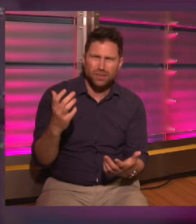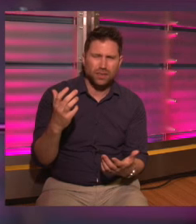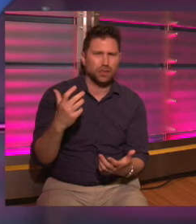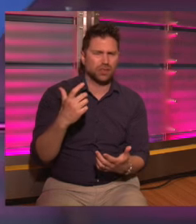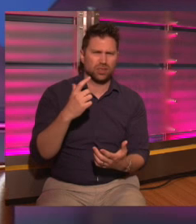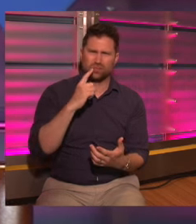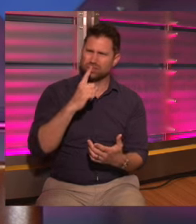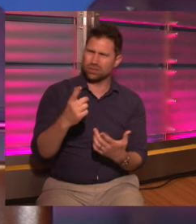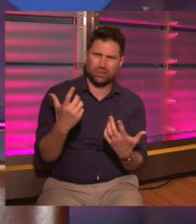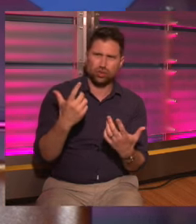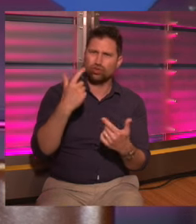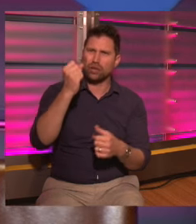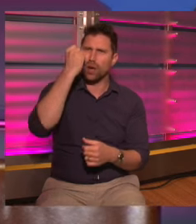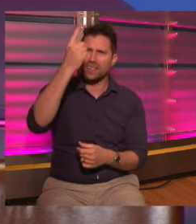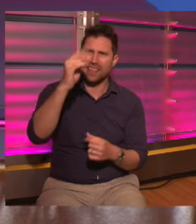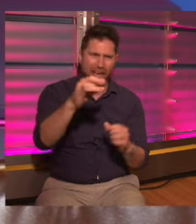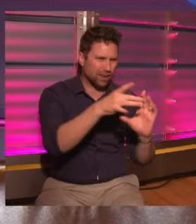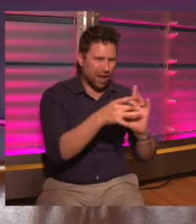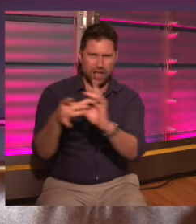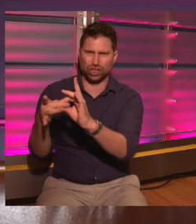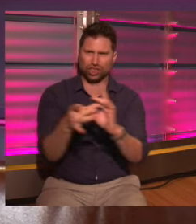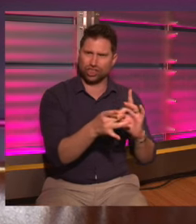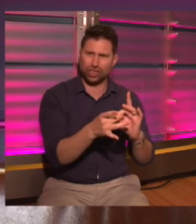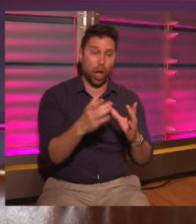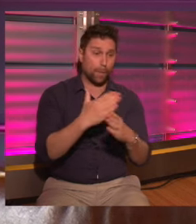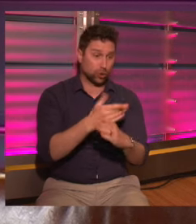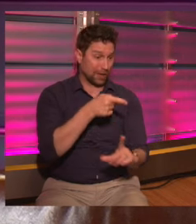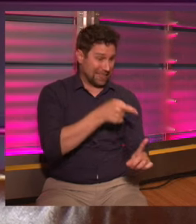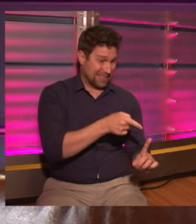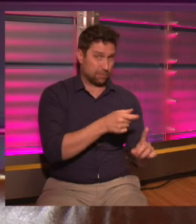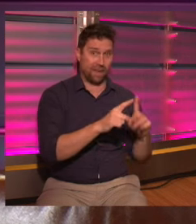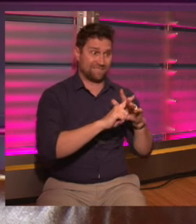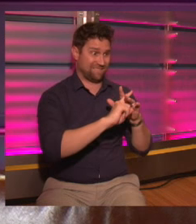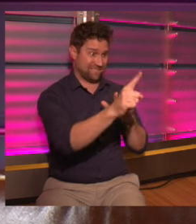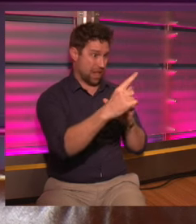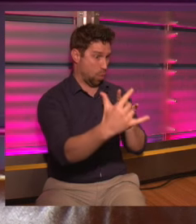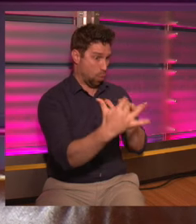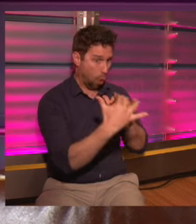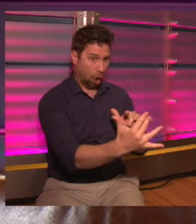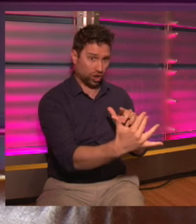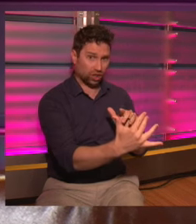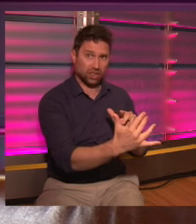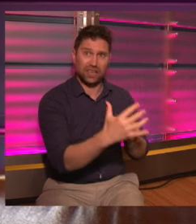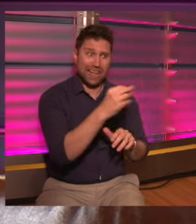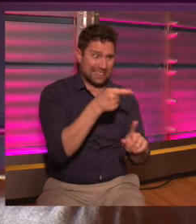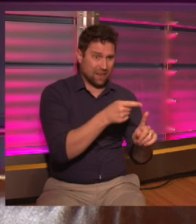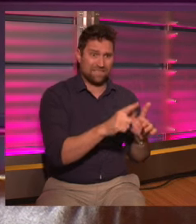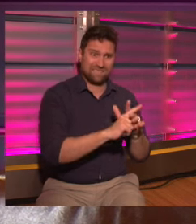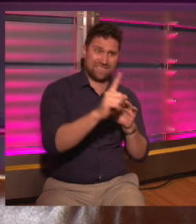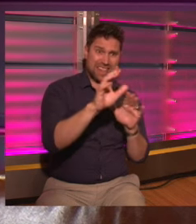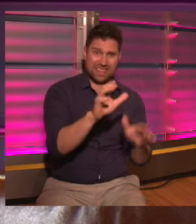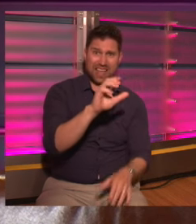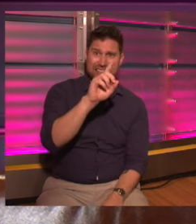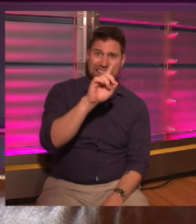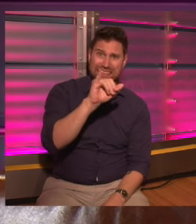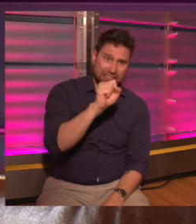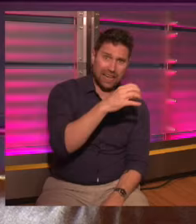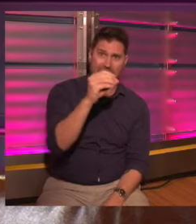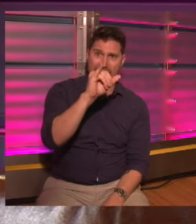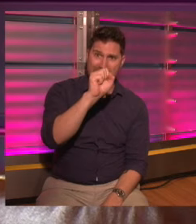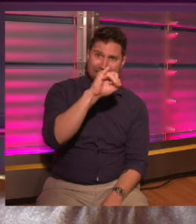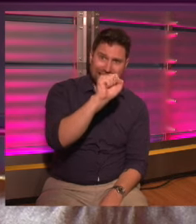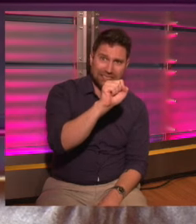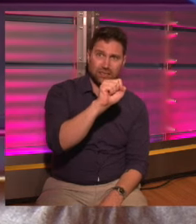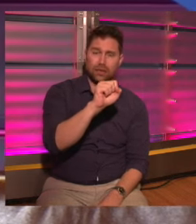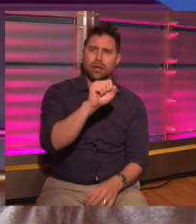understand what the connection was between him fleeing a war and him fleeing a group like Daesh and ISIS and